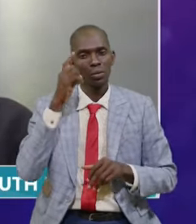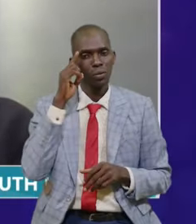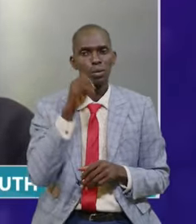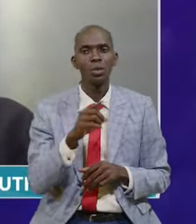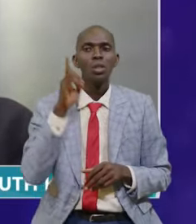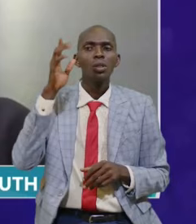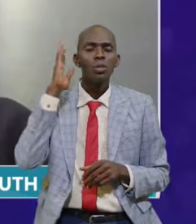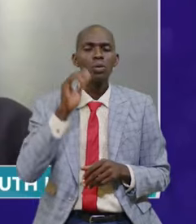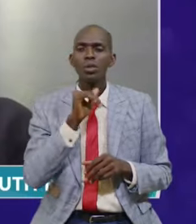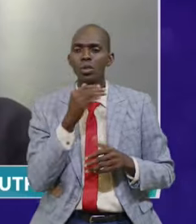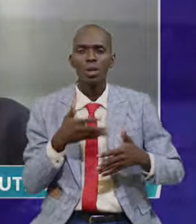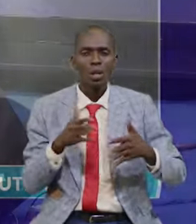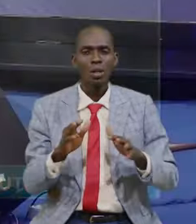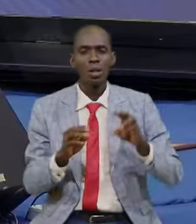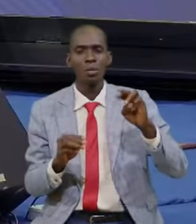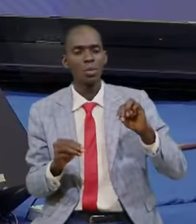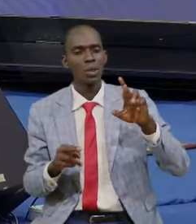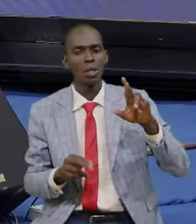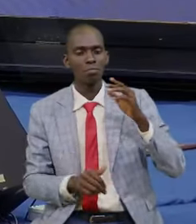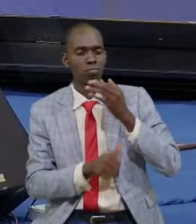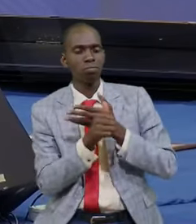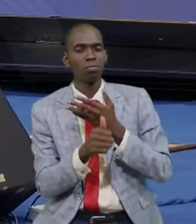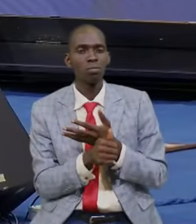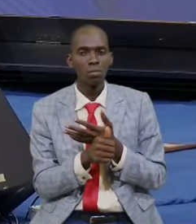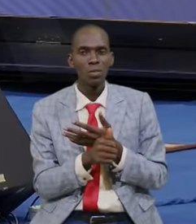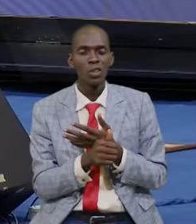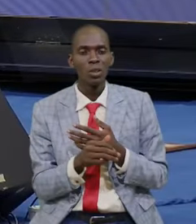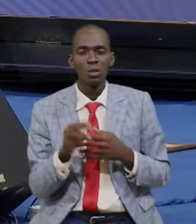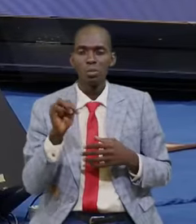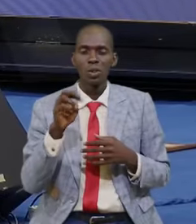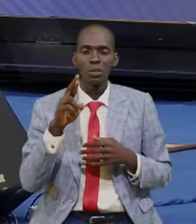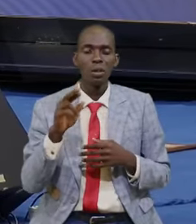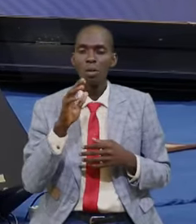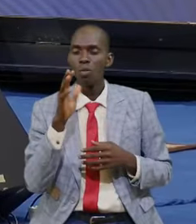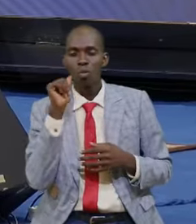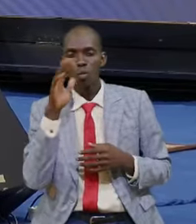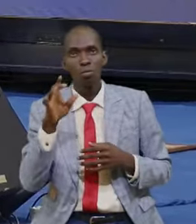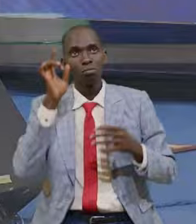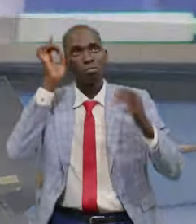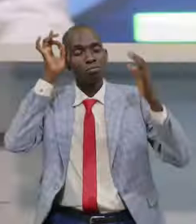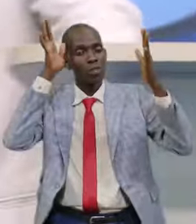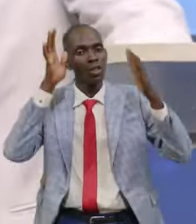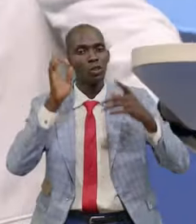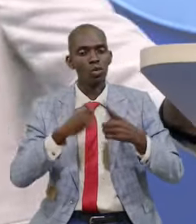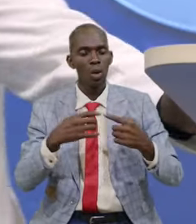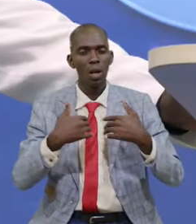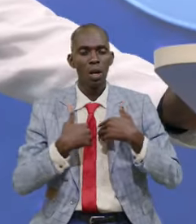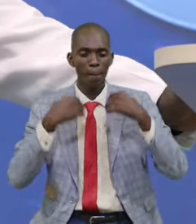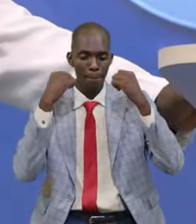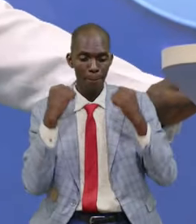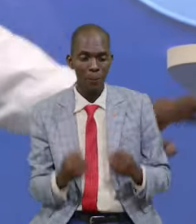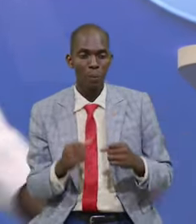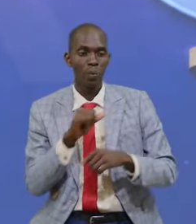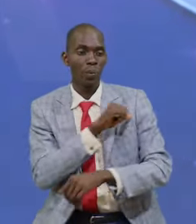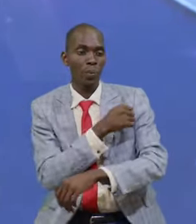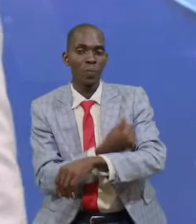allow Mr. Terrible, Madam Terrible, to have power, authority